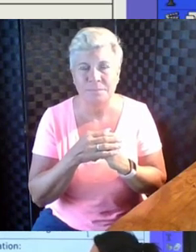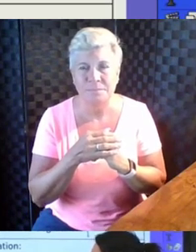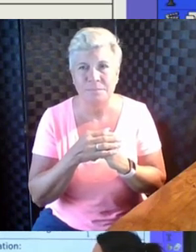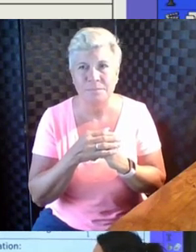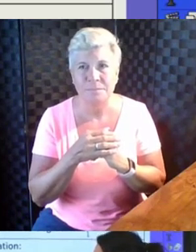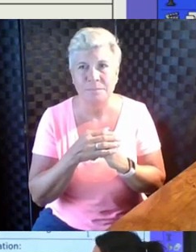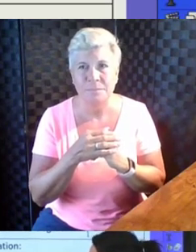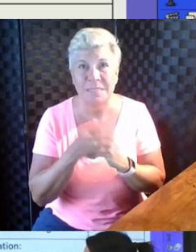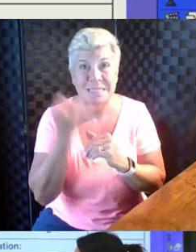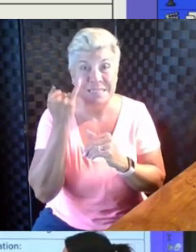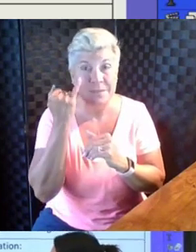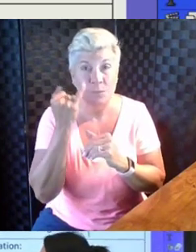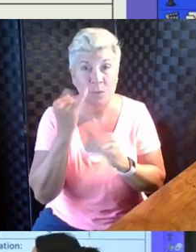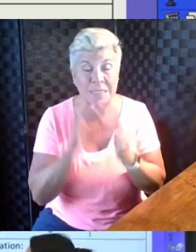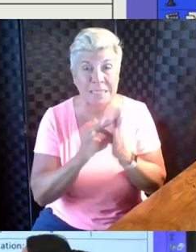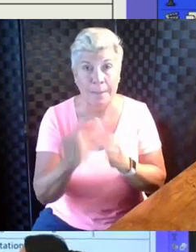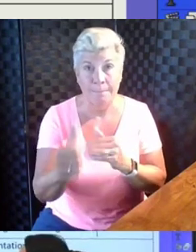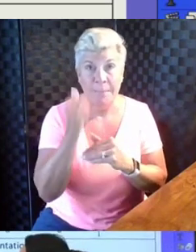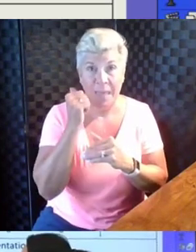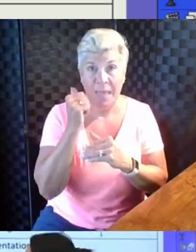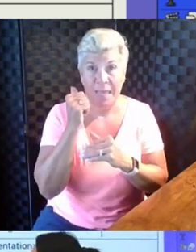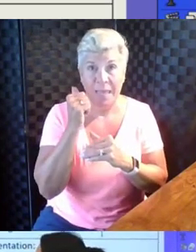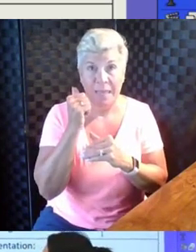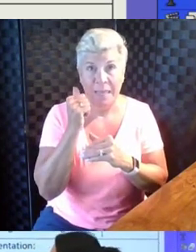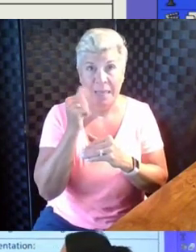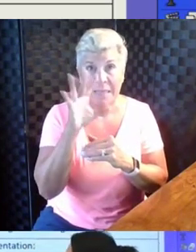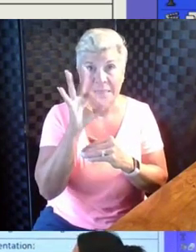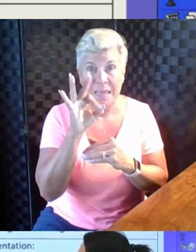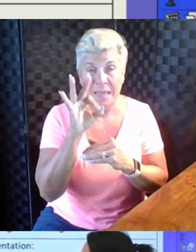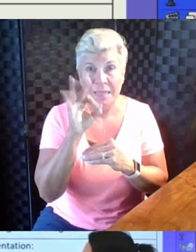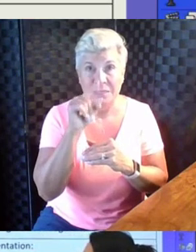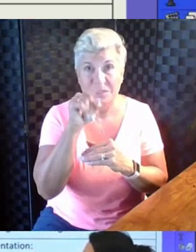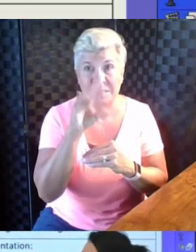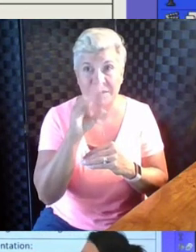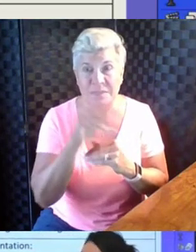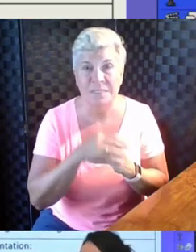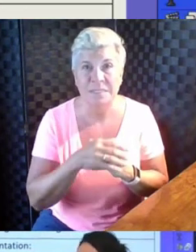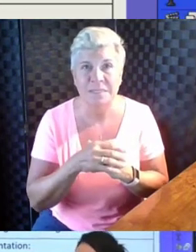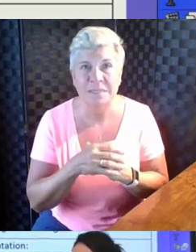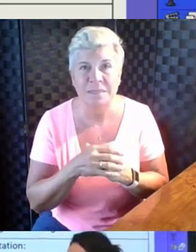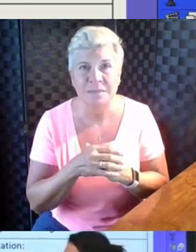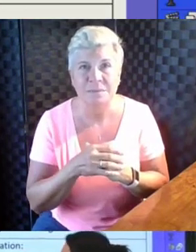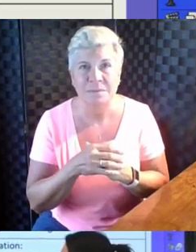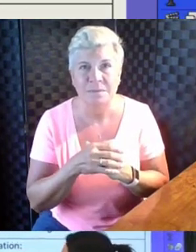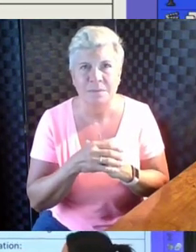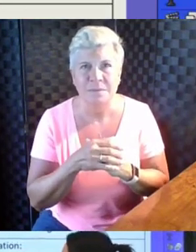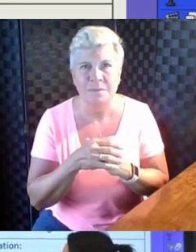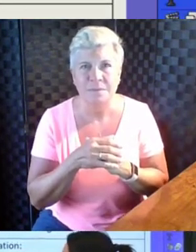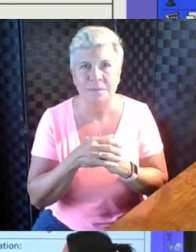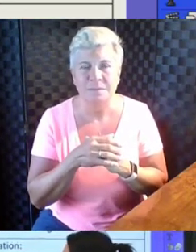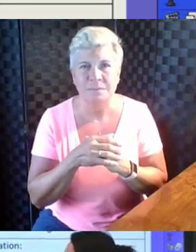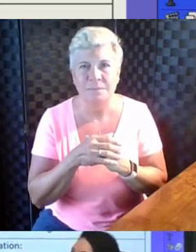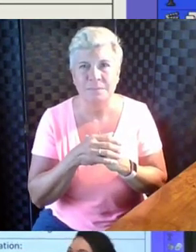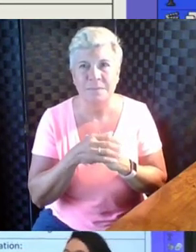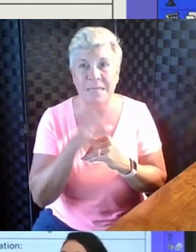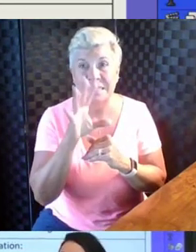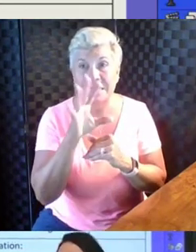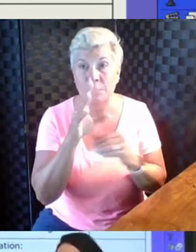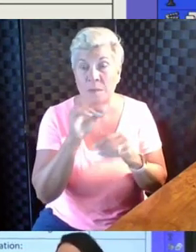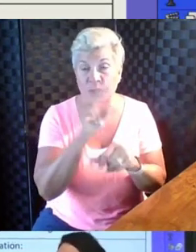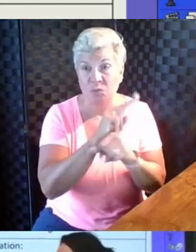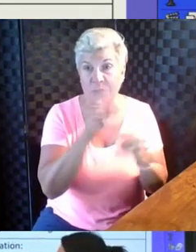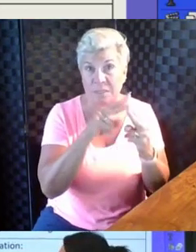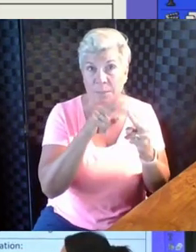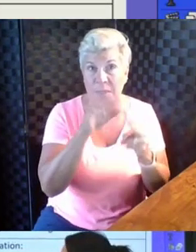Or if we count back 9 from 17, what is that answer? Well, just like she used her doubles, I know 9 plus 9